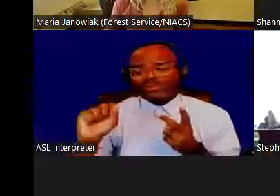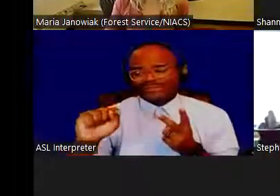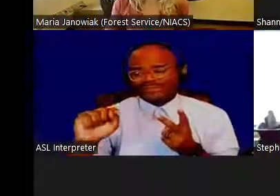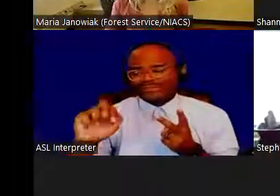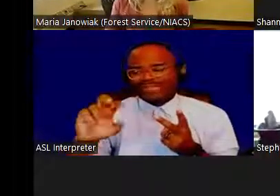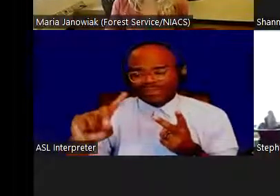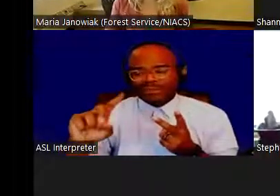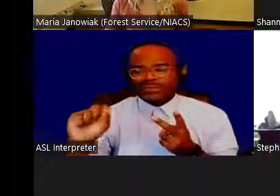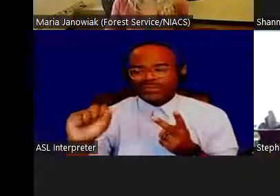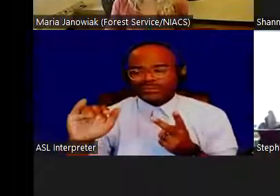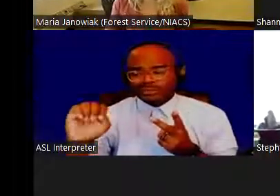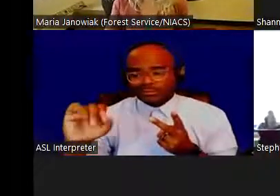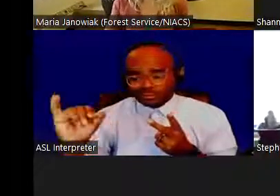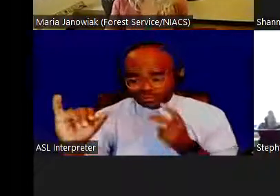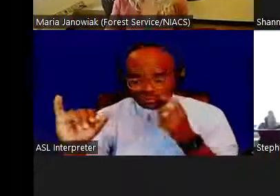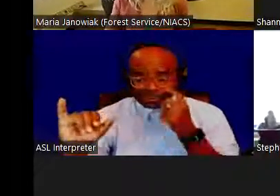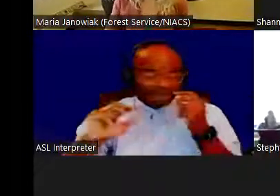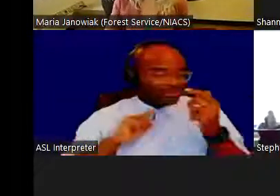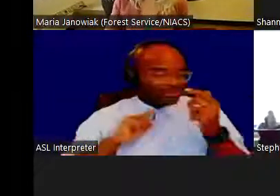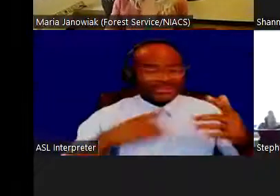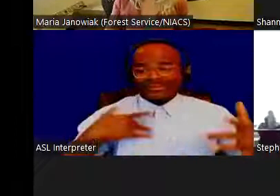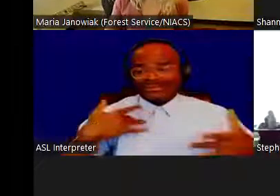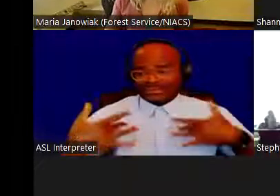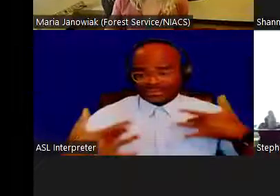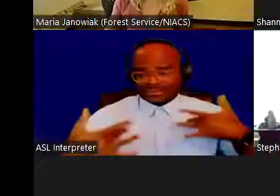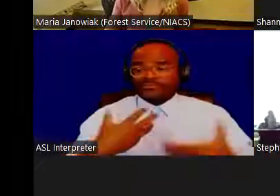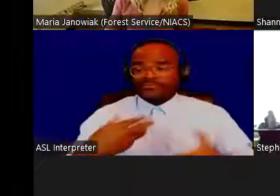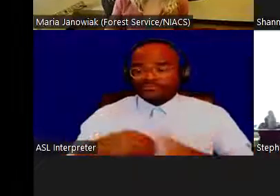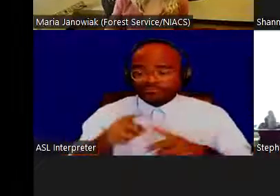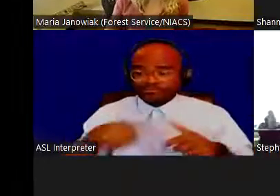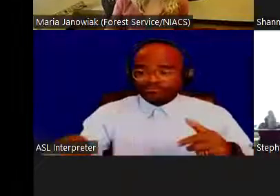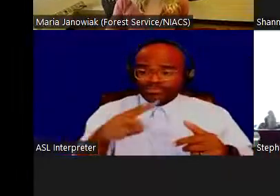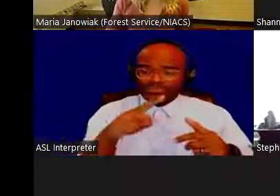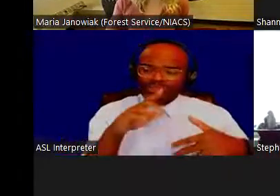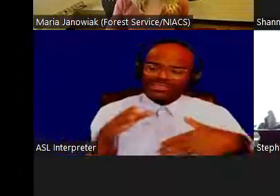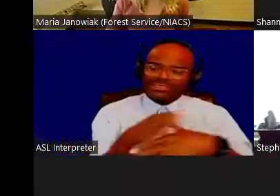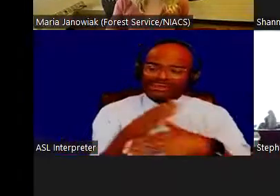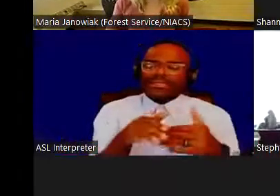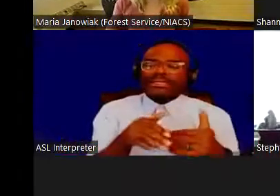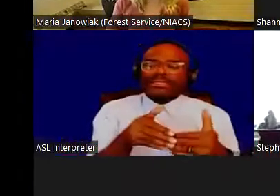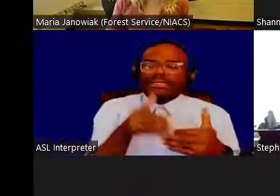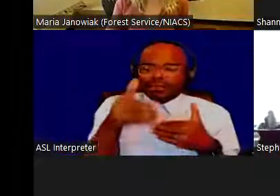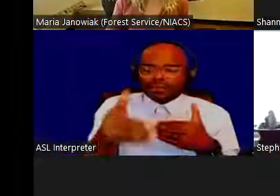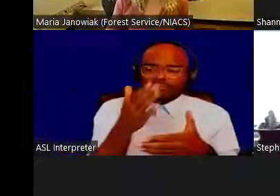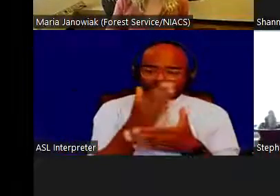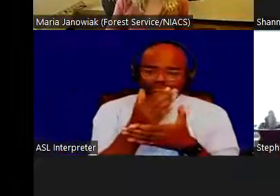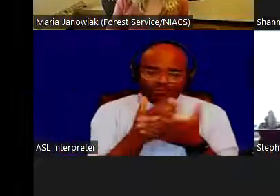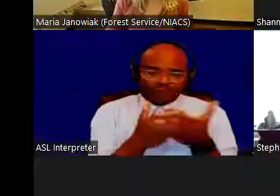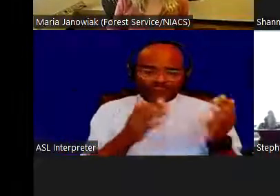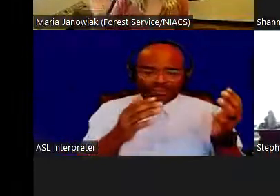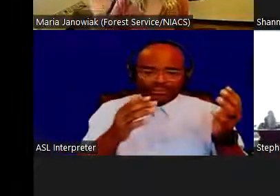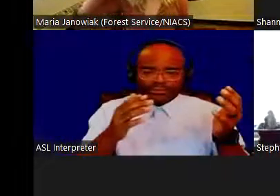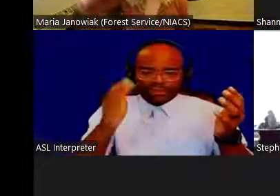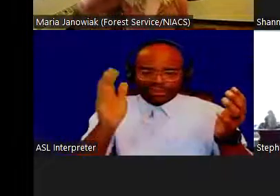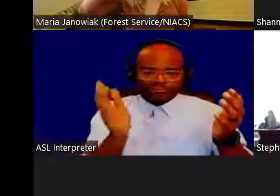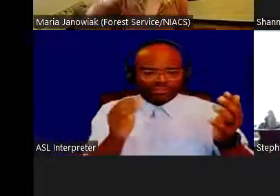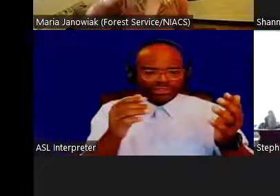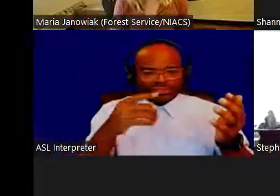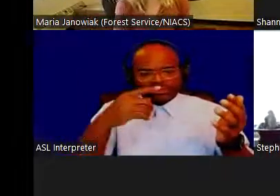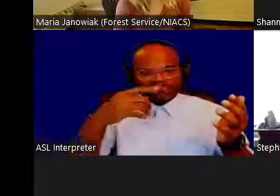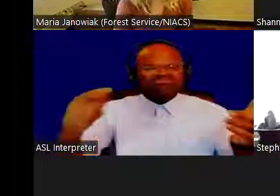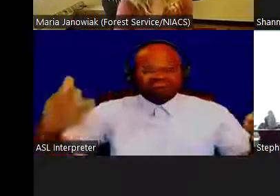And so it's really exciting to be here today to be able to share the next iteration of our series, which is, next slide,